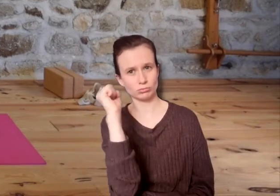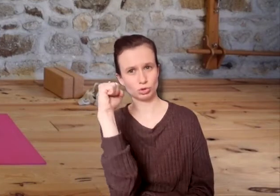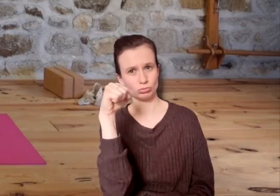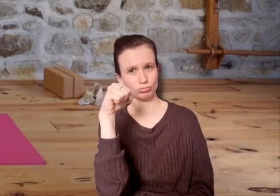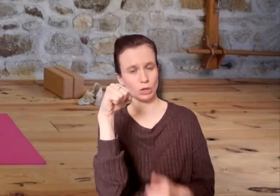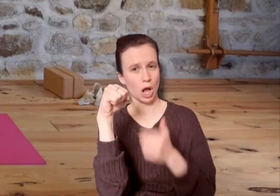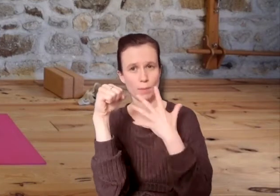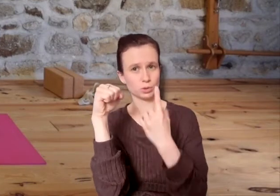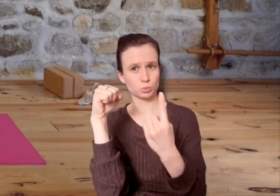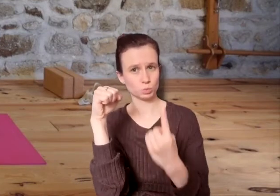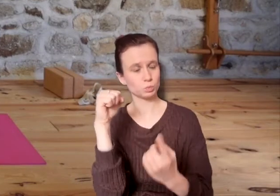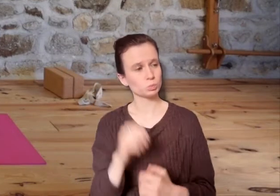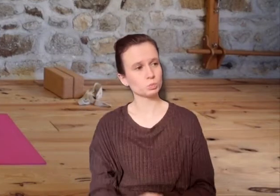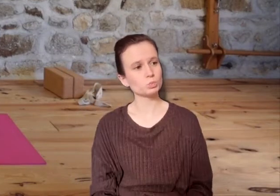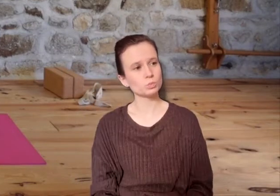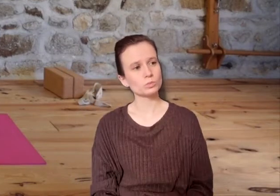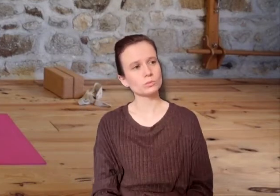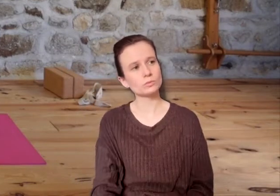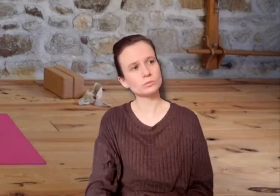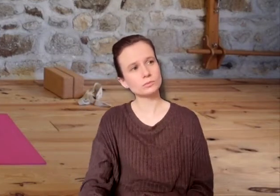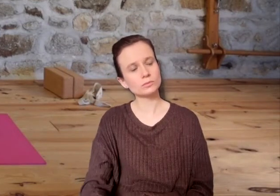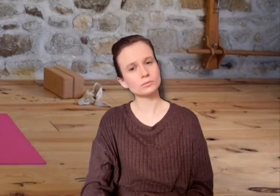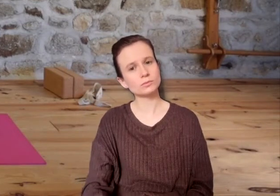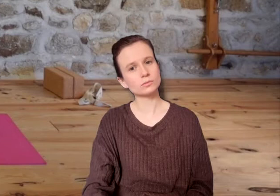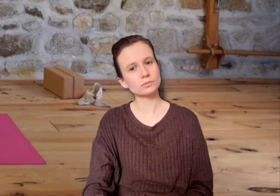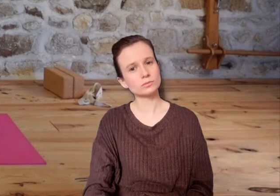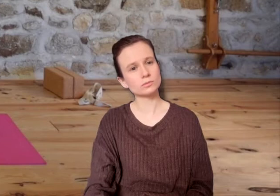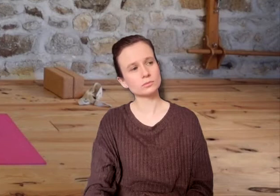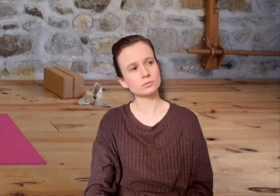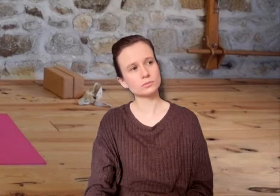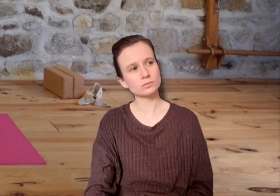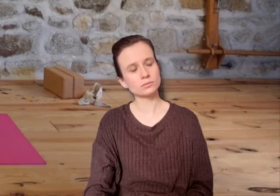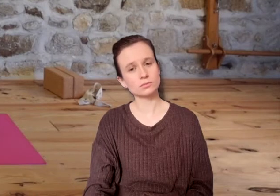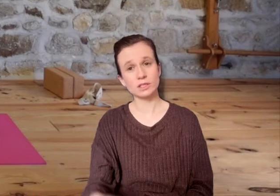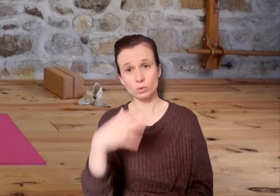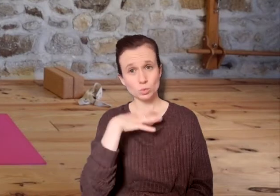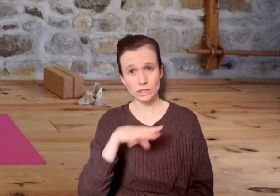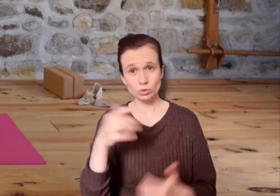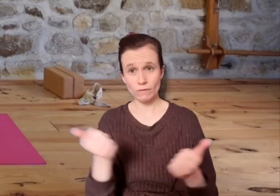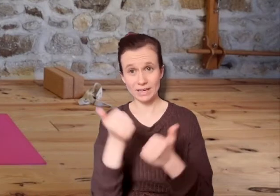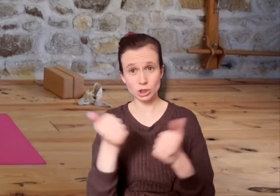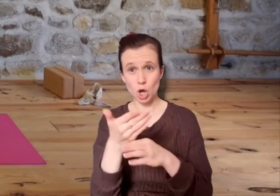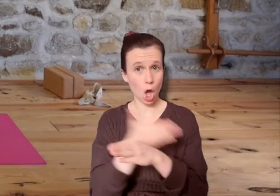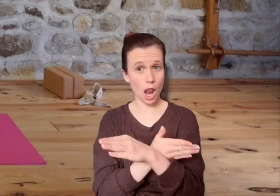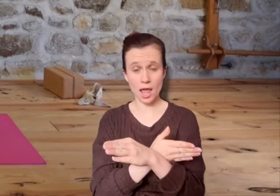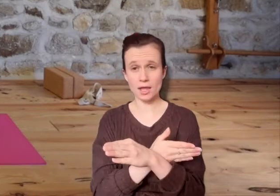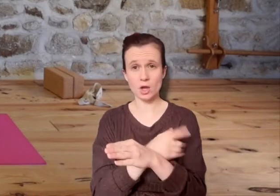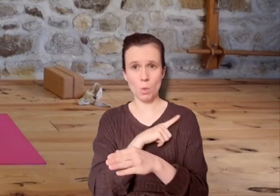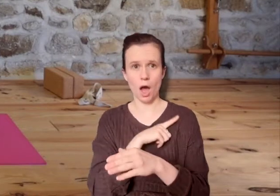support. It's going to be a lot of work, so if you need to come out of it early, feel free.